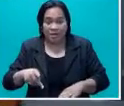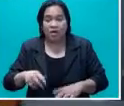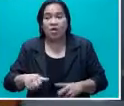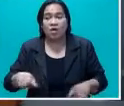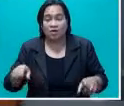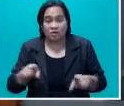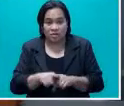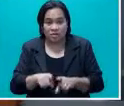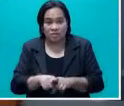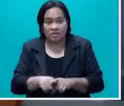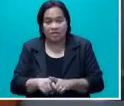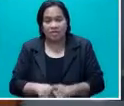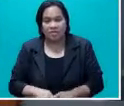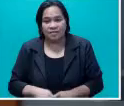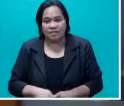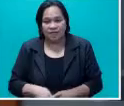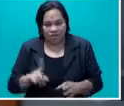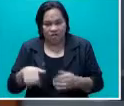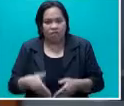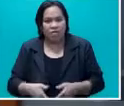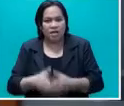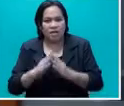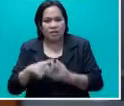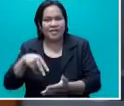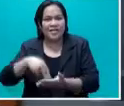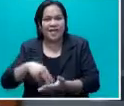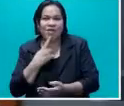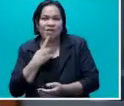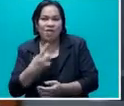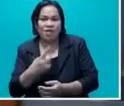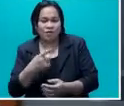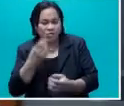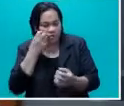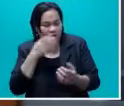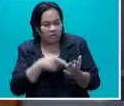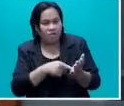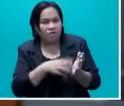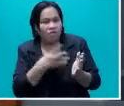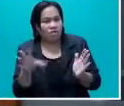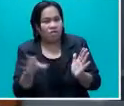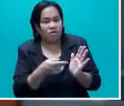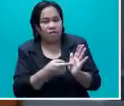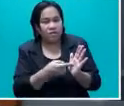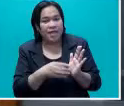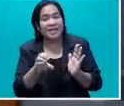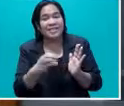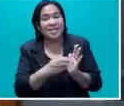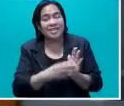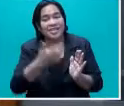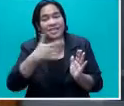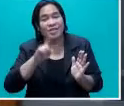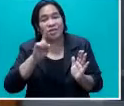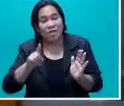also on the formulation of the standing orders, which emanates out from the Section